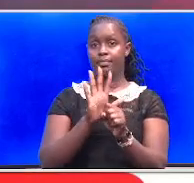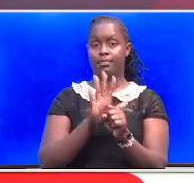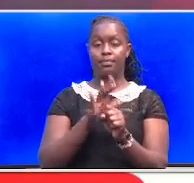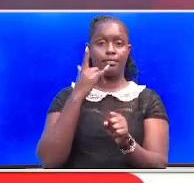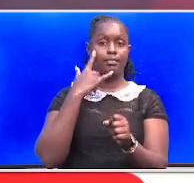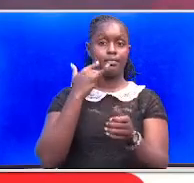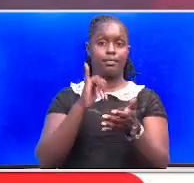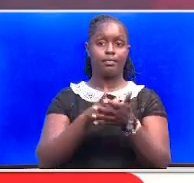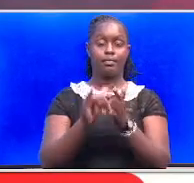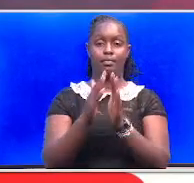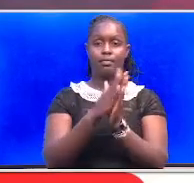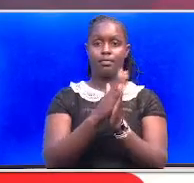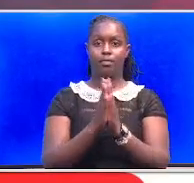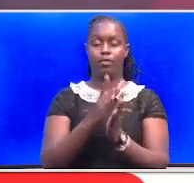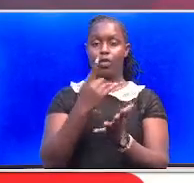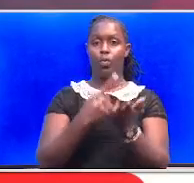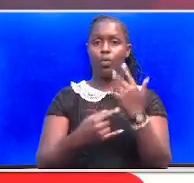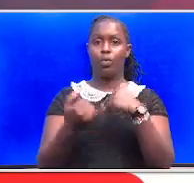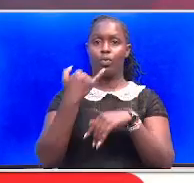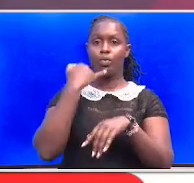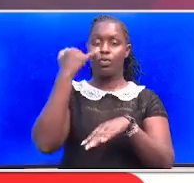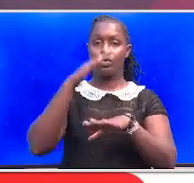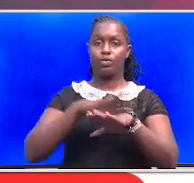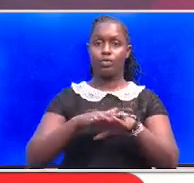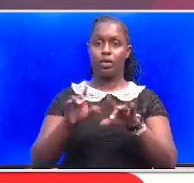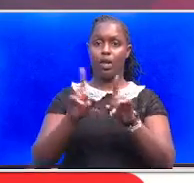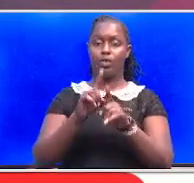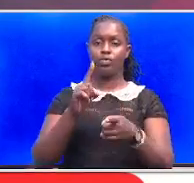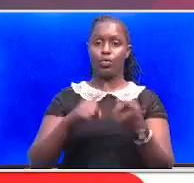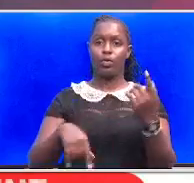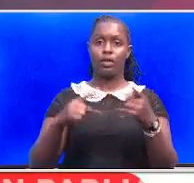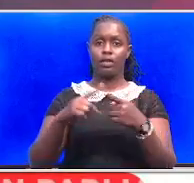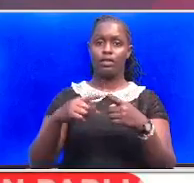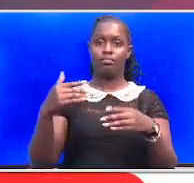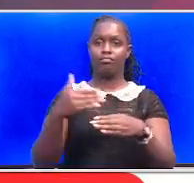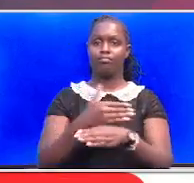story. What is legit and what is counterfeit? All right. And speaking of...